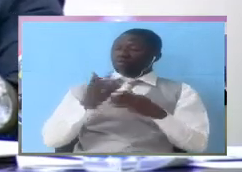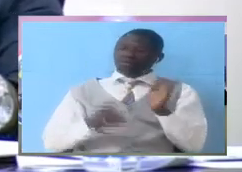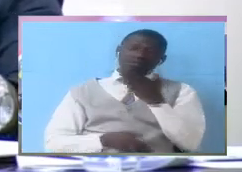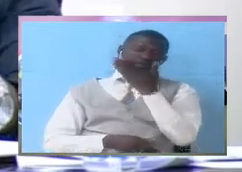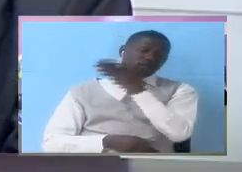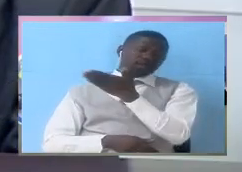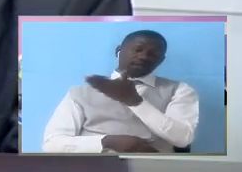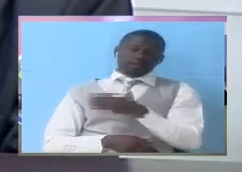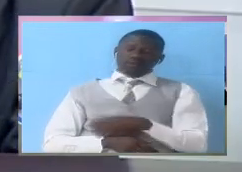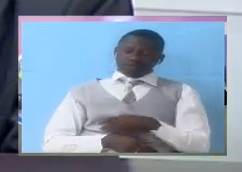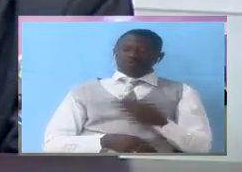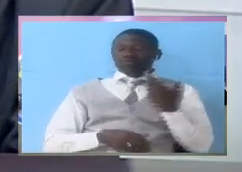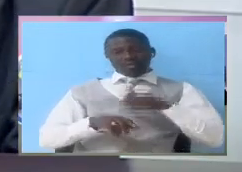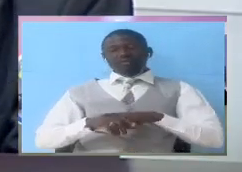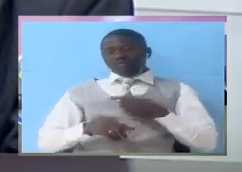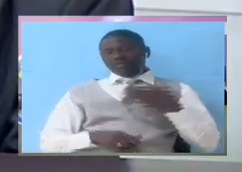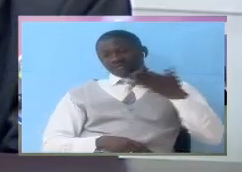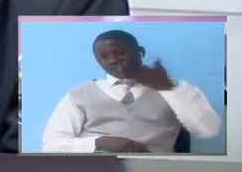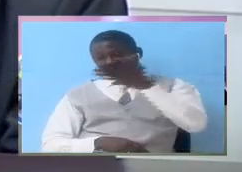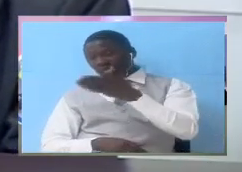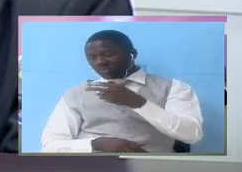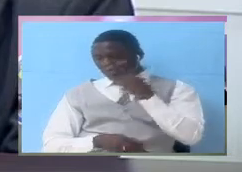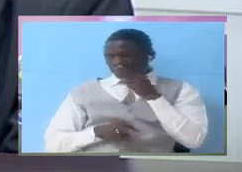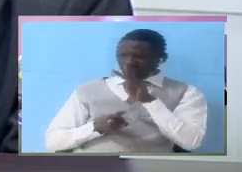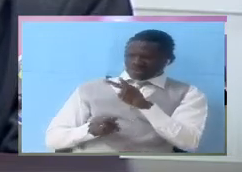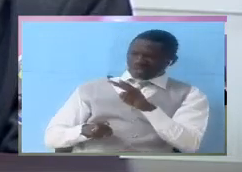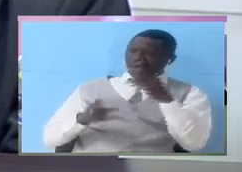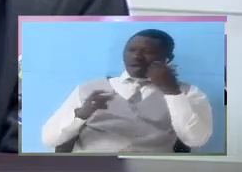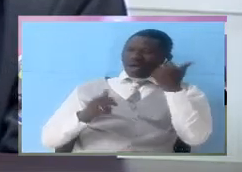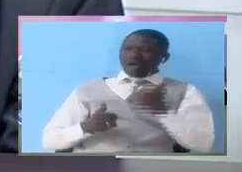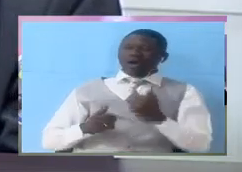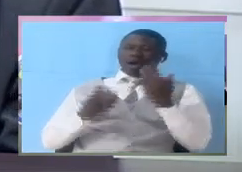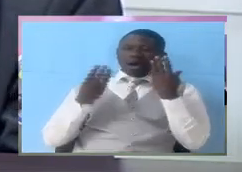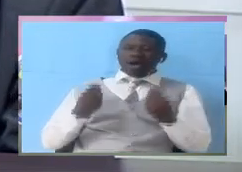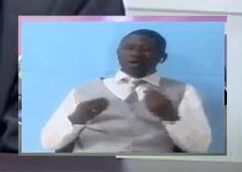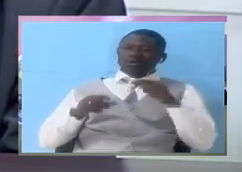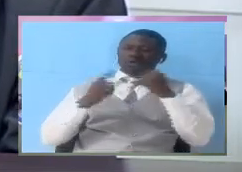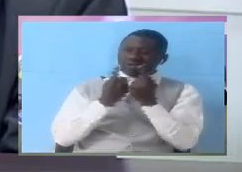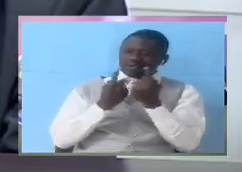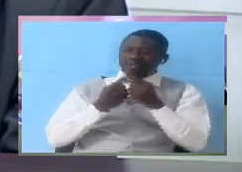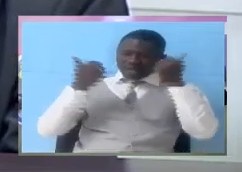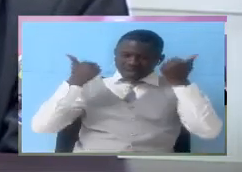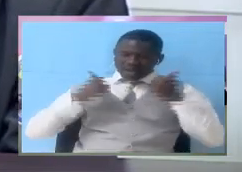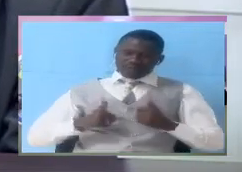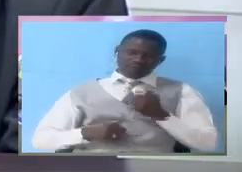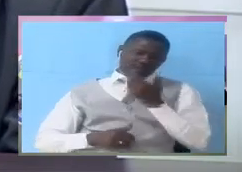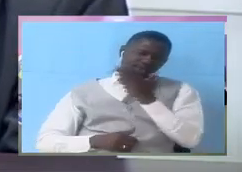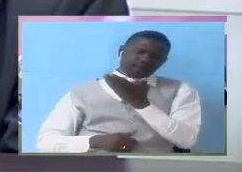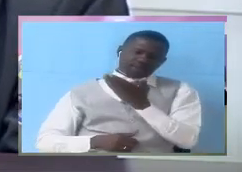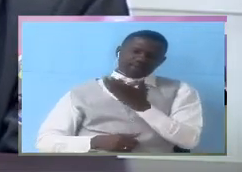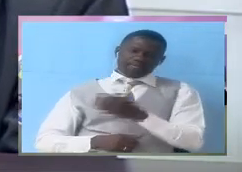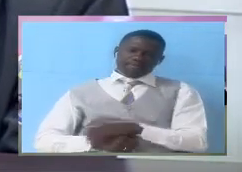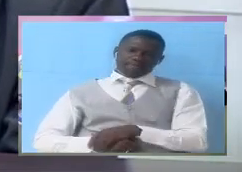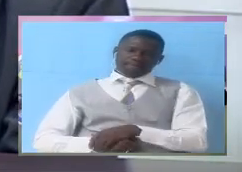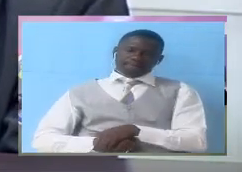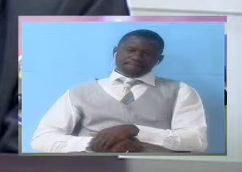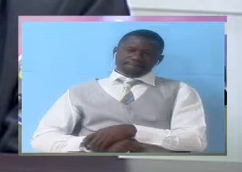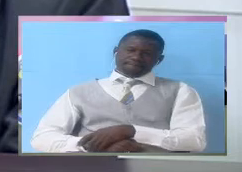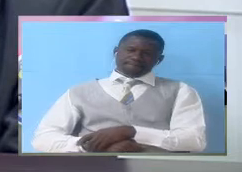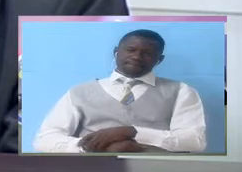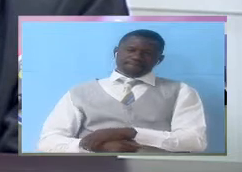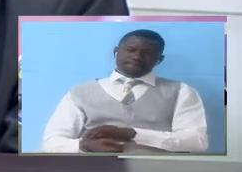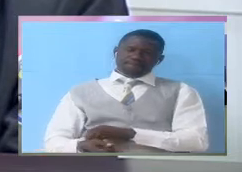matter is you would visit occasionally to see how things were going. Won do won diga bo waxe ne yow bañ ko ubbe rek ba nga garal fa sa ay